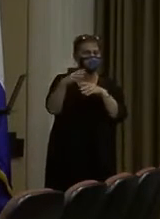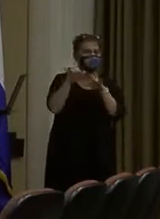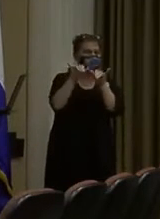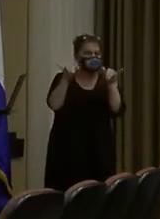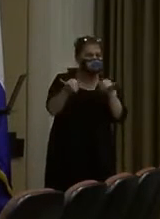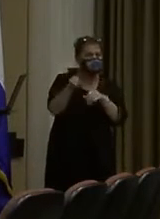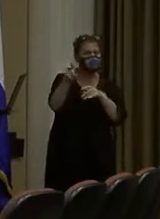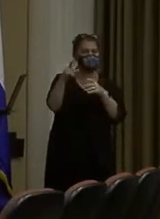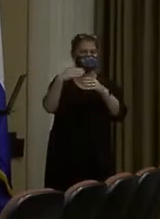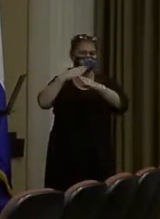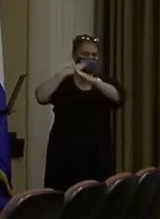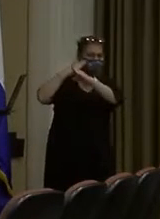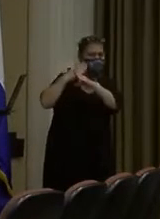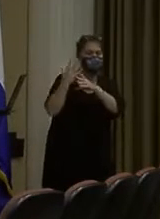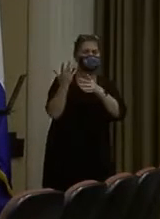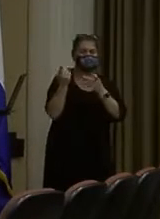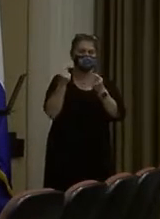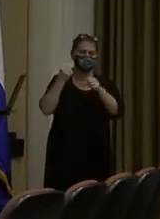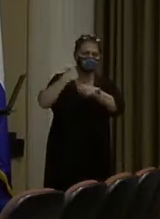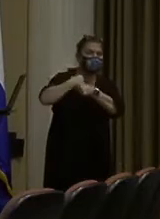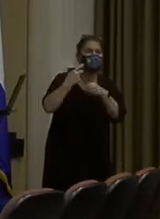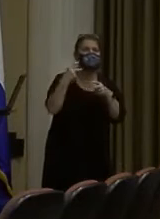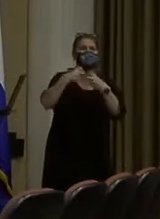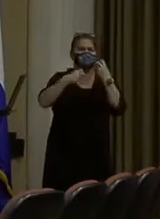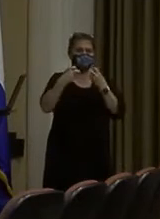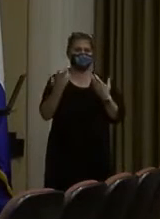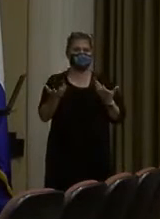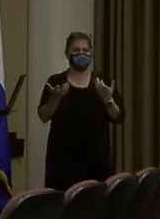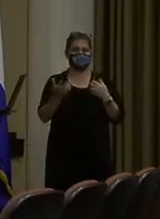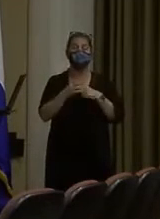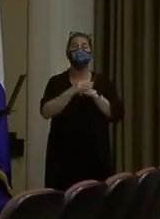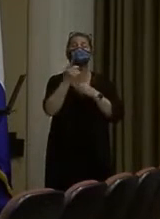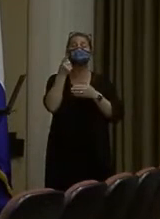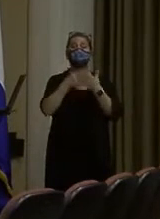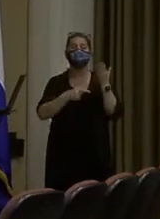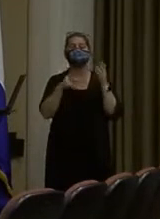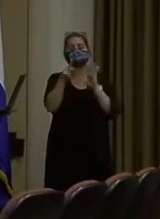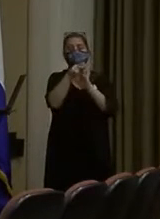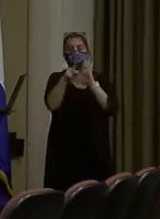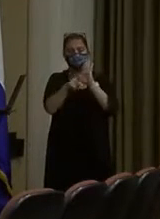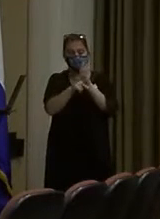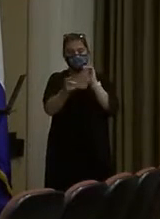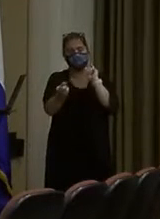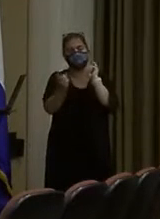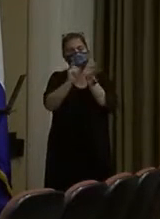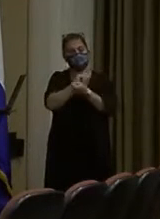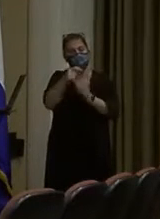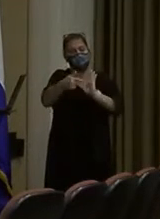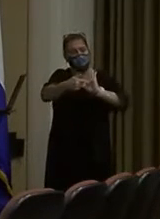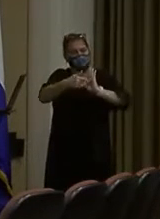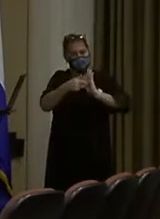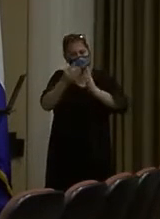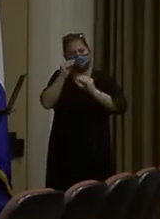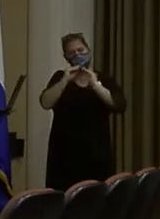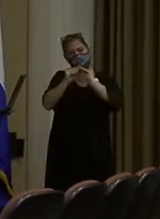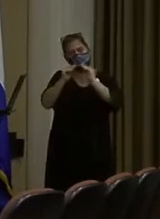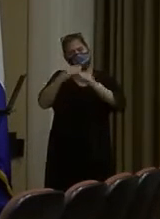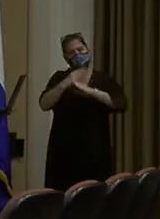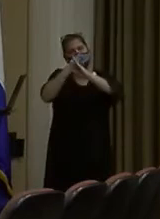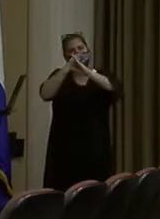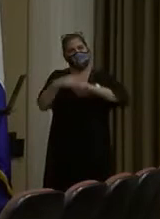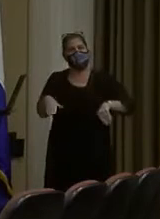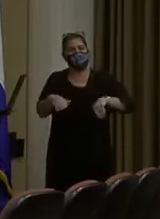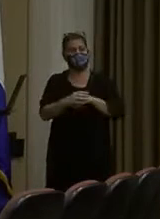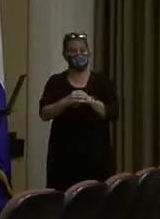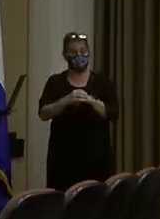or is exacerbating the inequity? What is the policy change desired? And can you